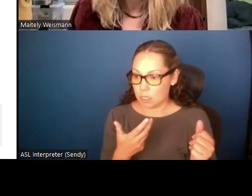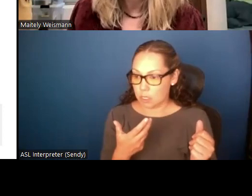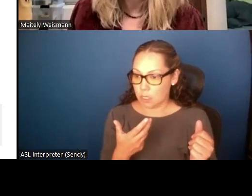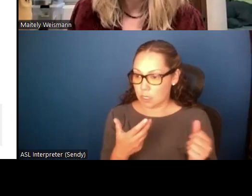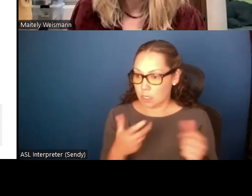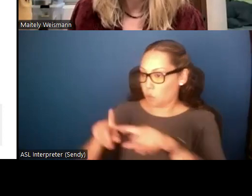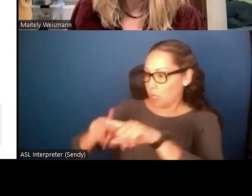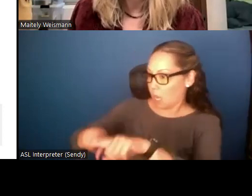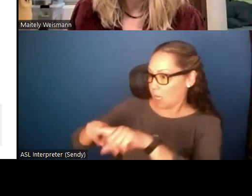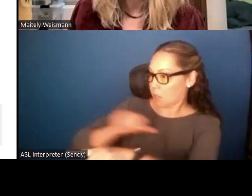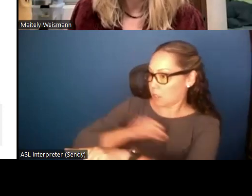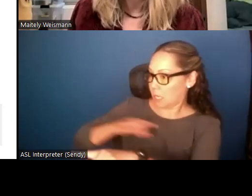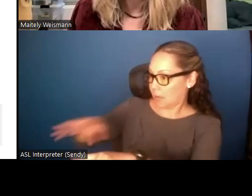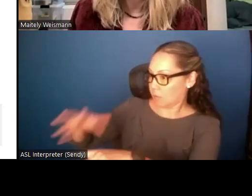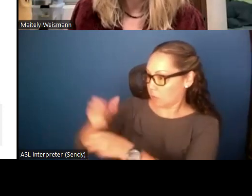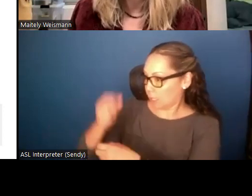information.